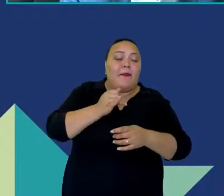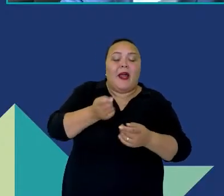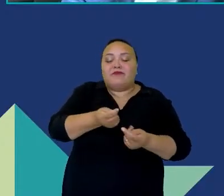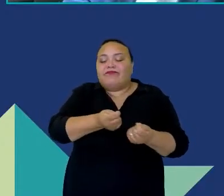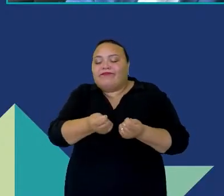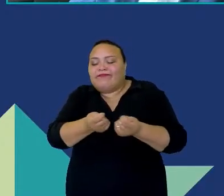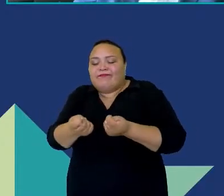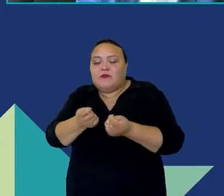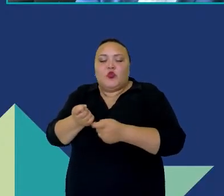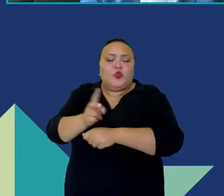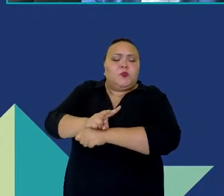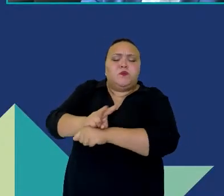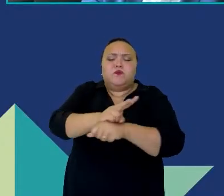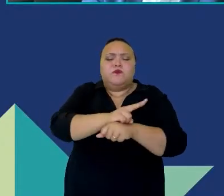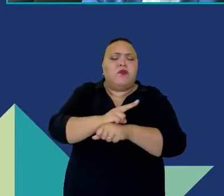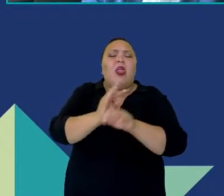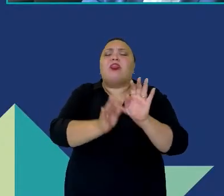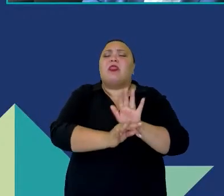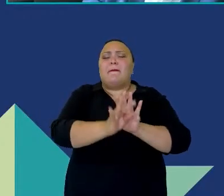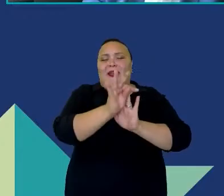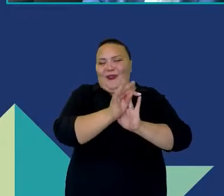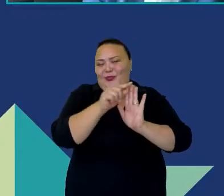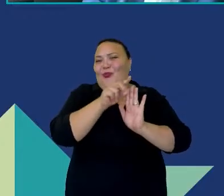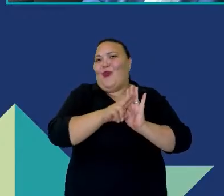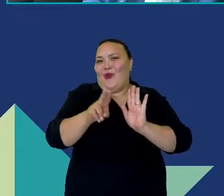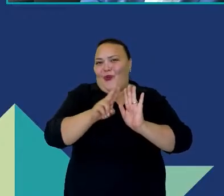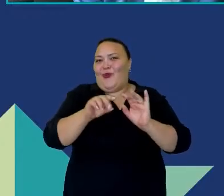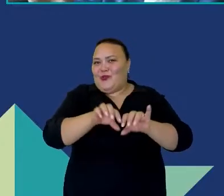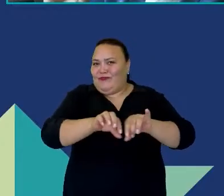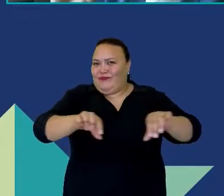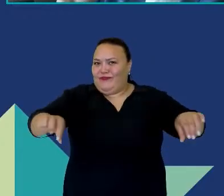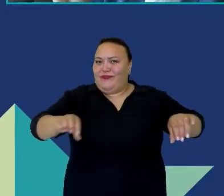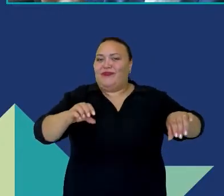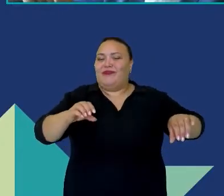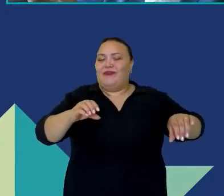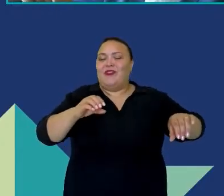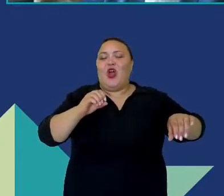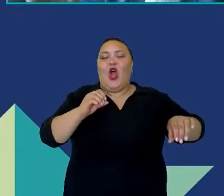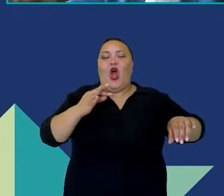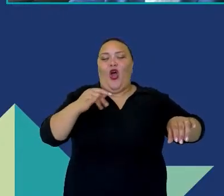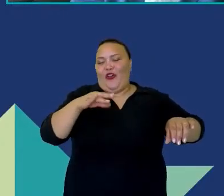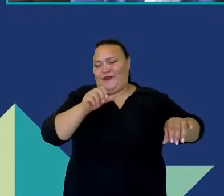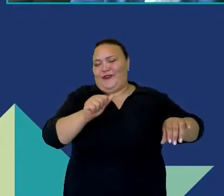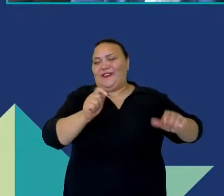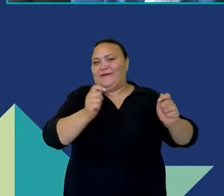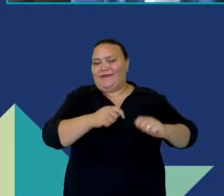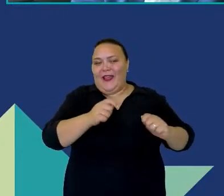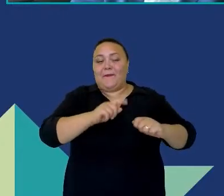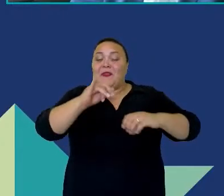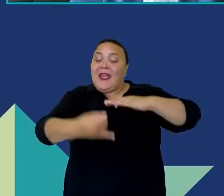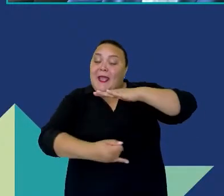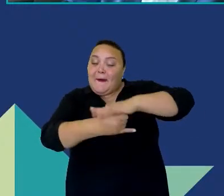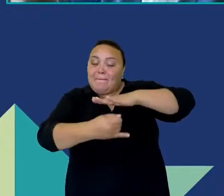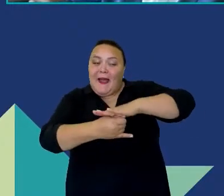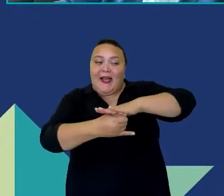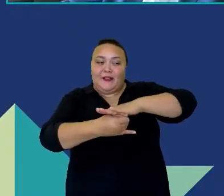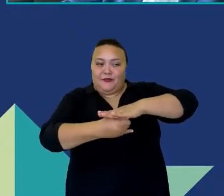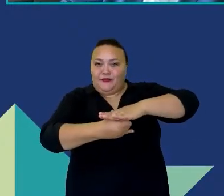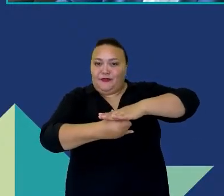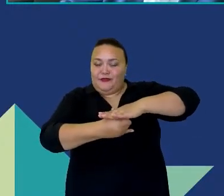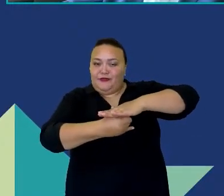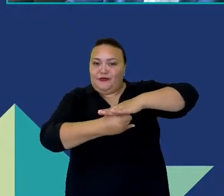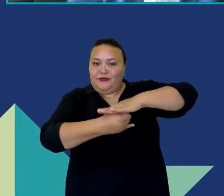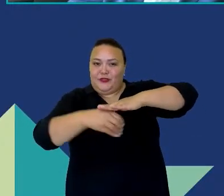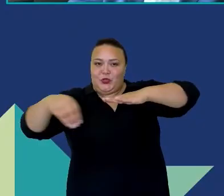liner for a new facility, also for strain and temperature. And basically, this temperature differential will